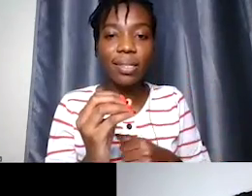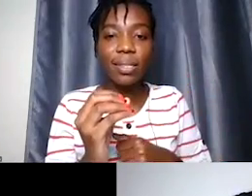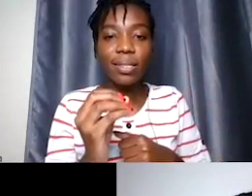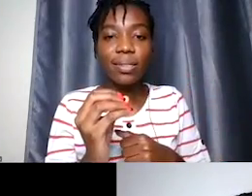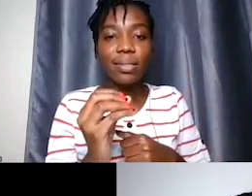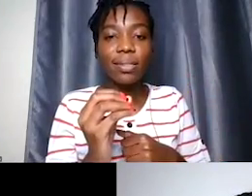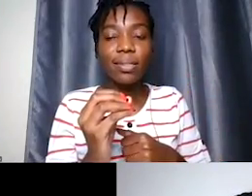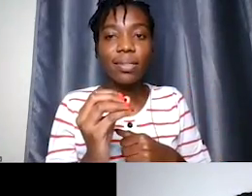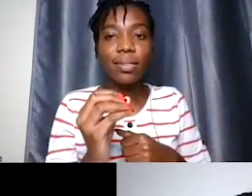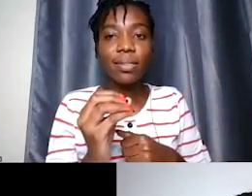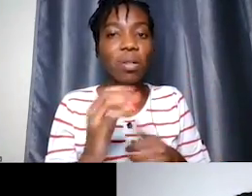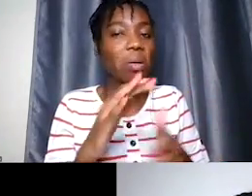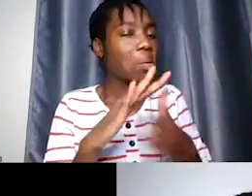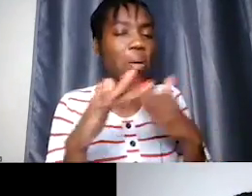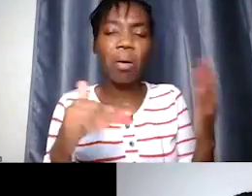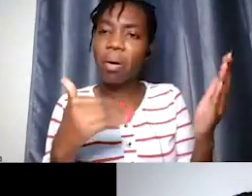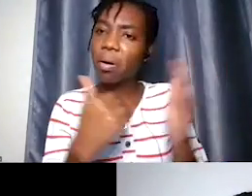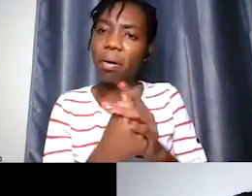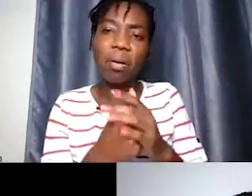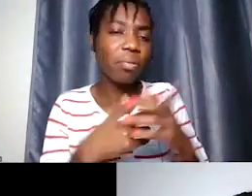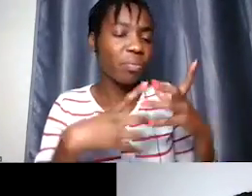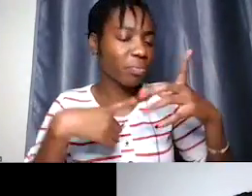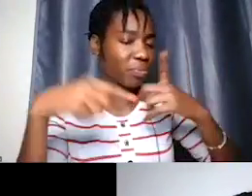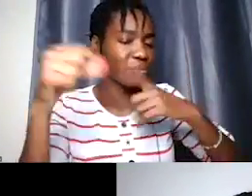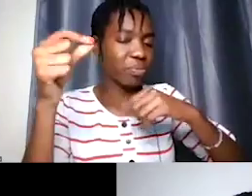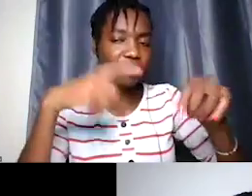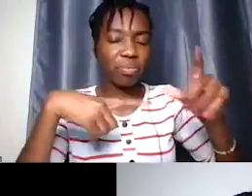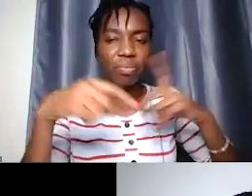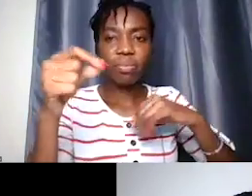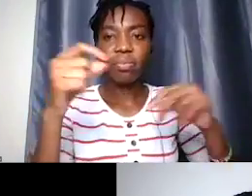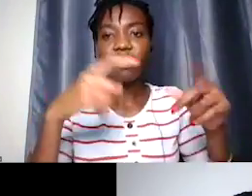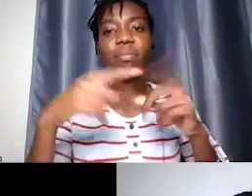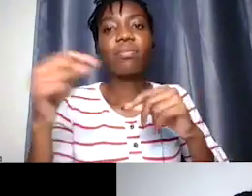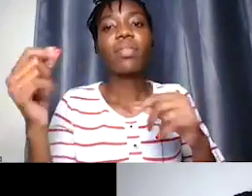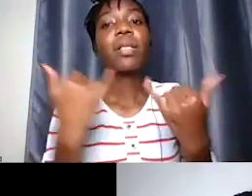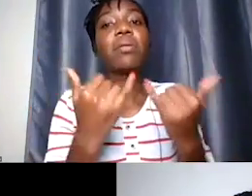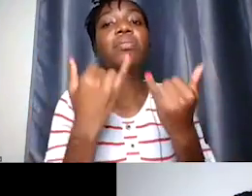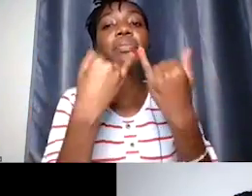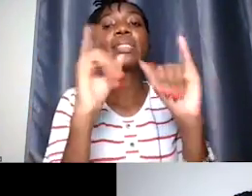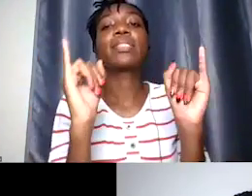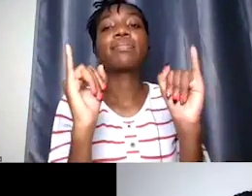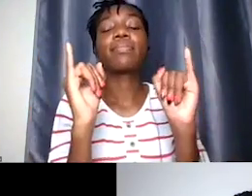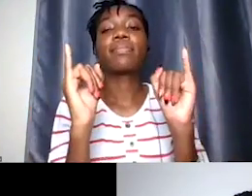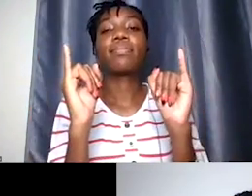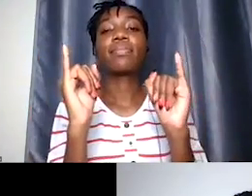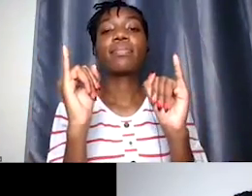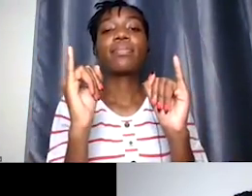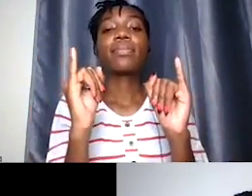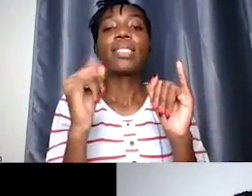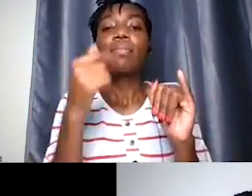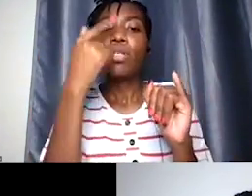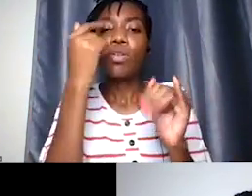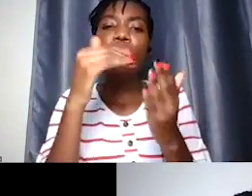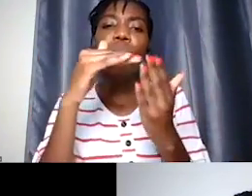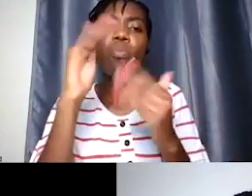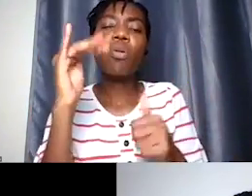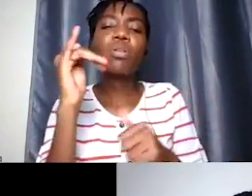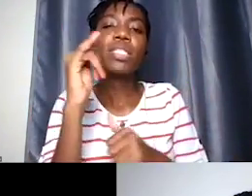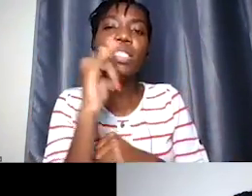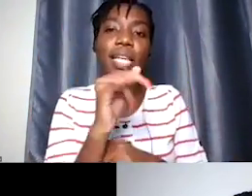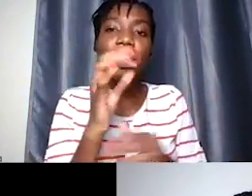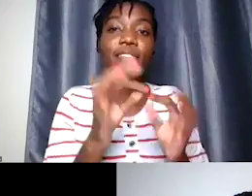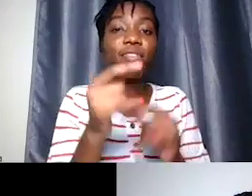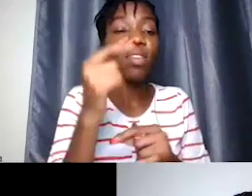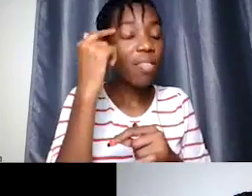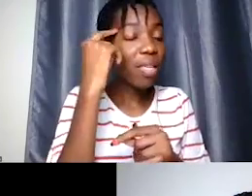pension, already everyone had left the nest and was independent. Because the more you stay, if you think about this, if you are